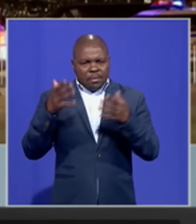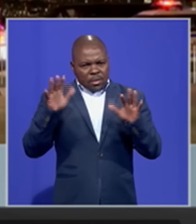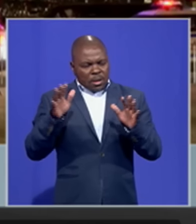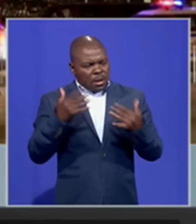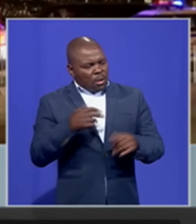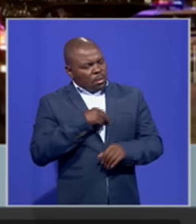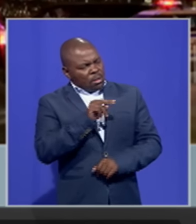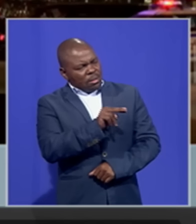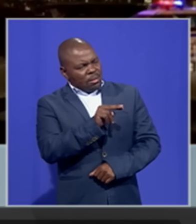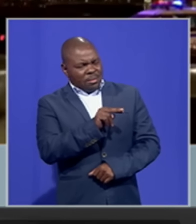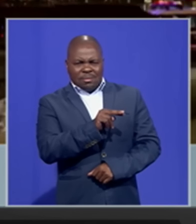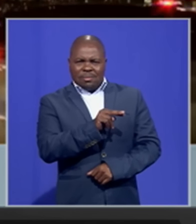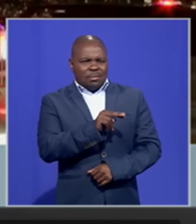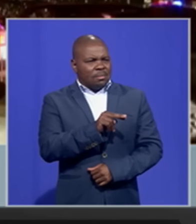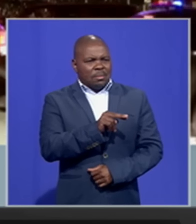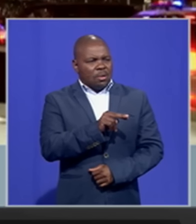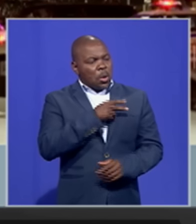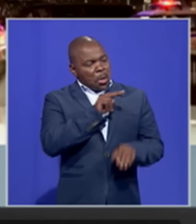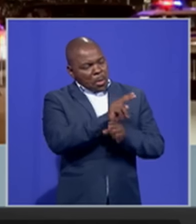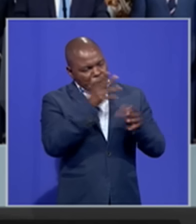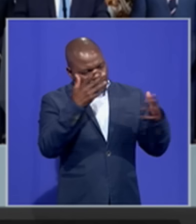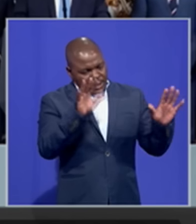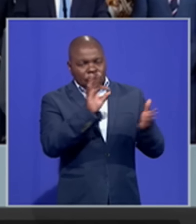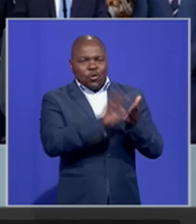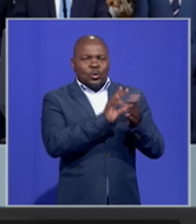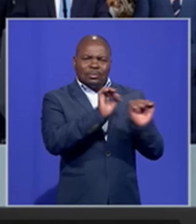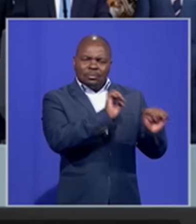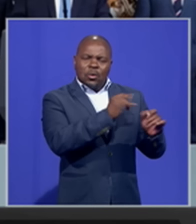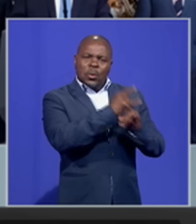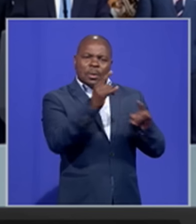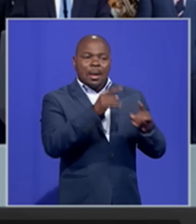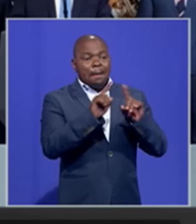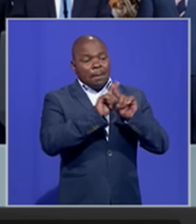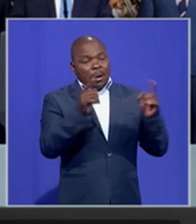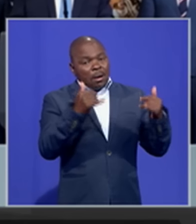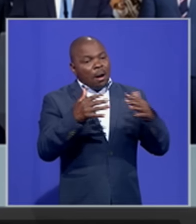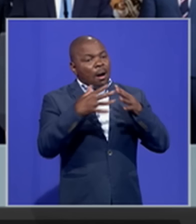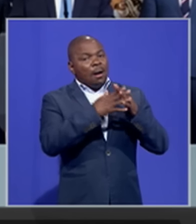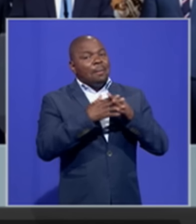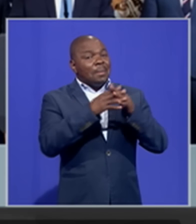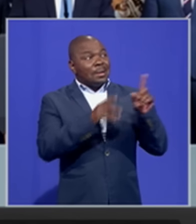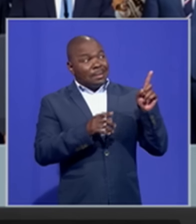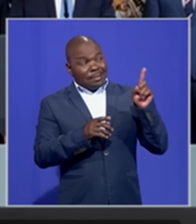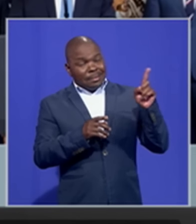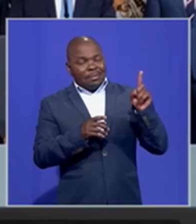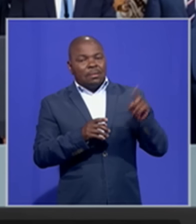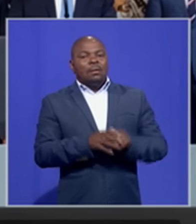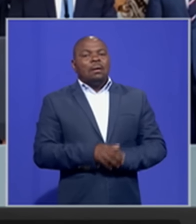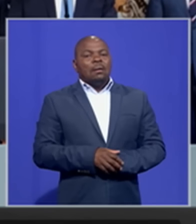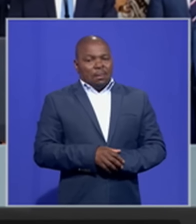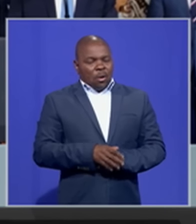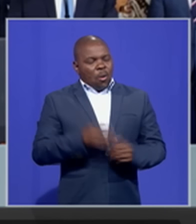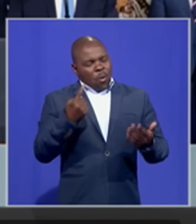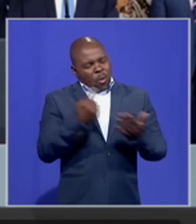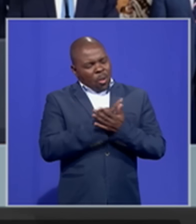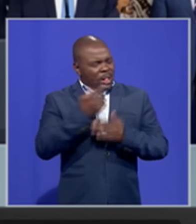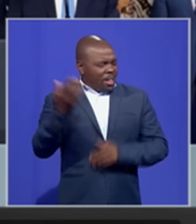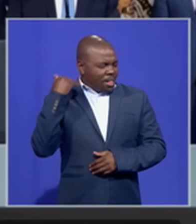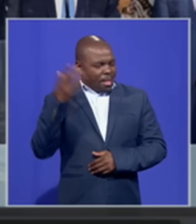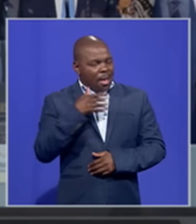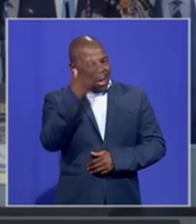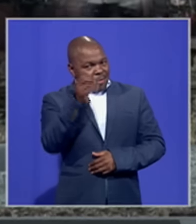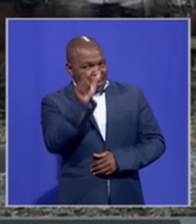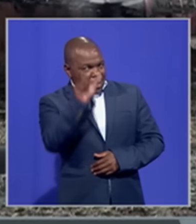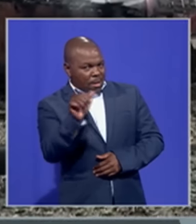what was happening in those elections, but because the United States of America already had someone in mind over the years,